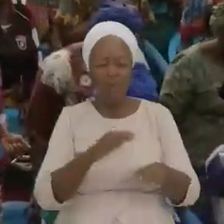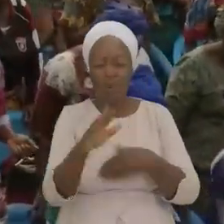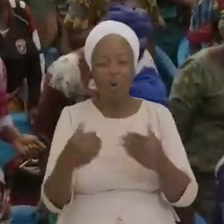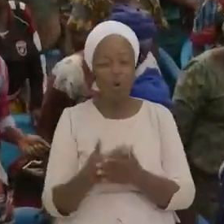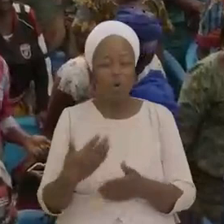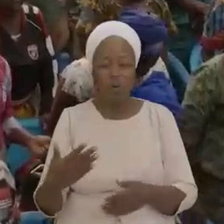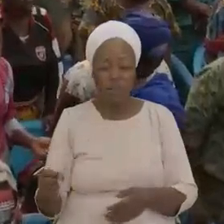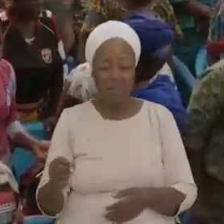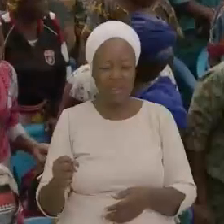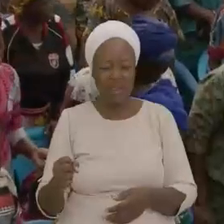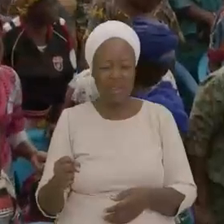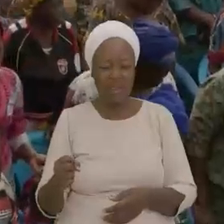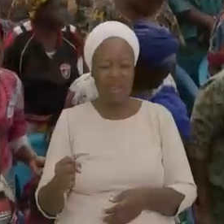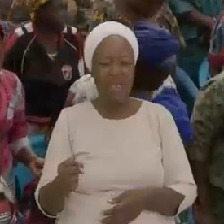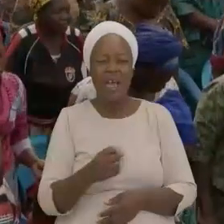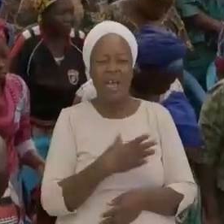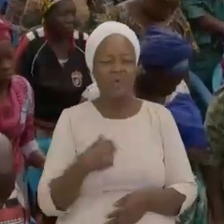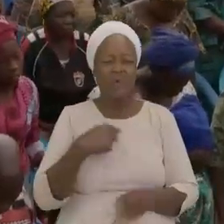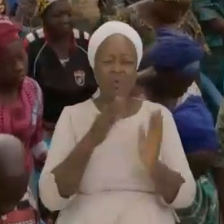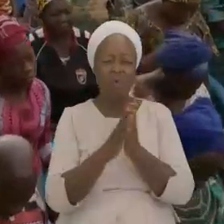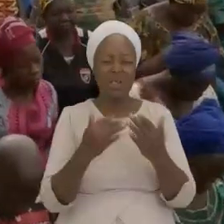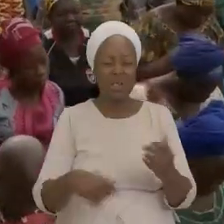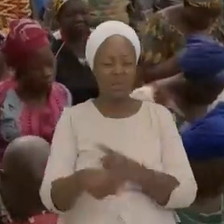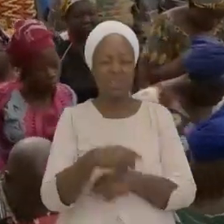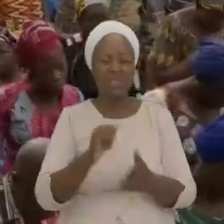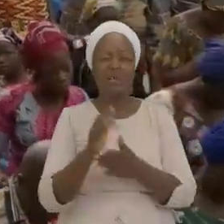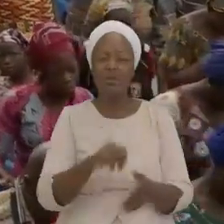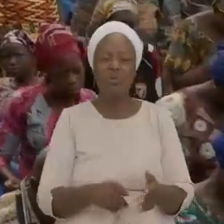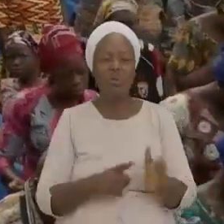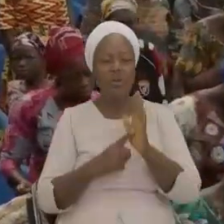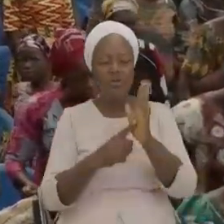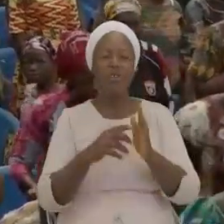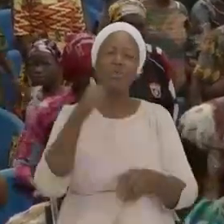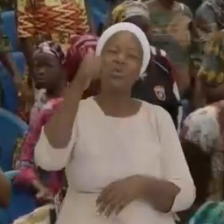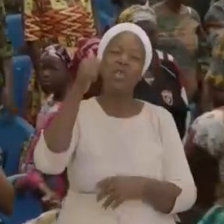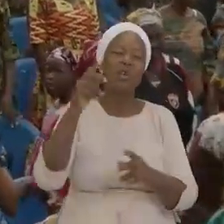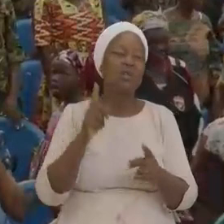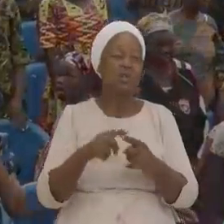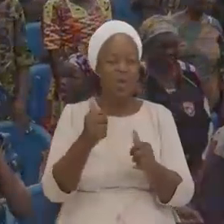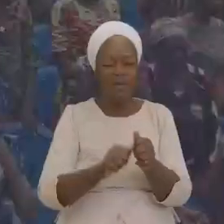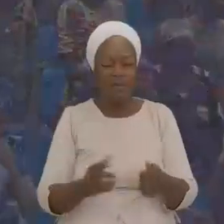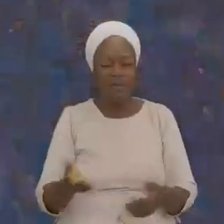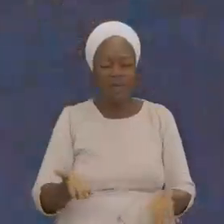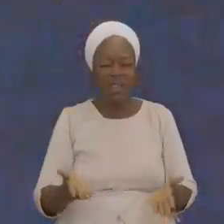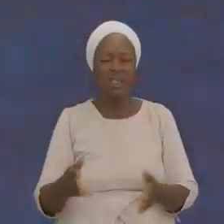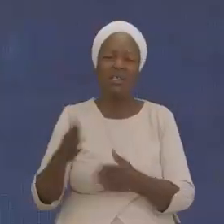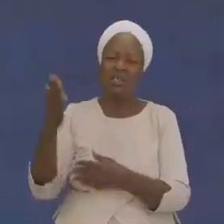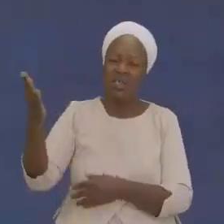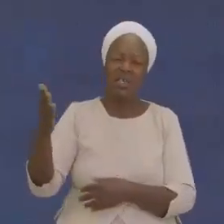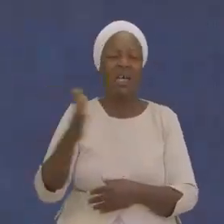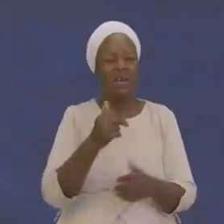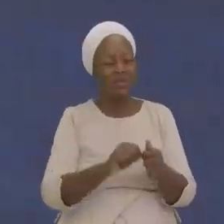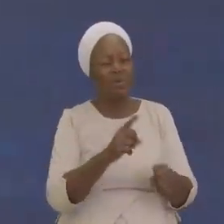We pray that today you reveal yourself to everyone here, everyone there, everywhere, in